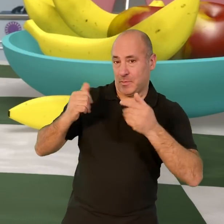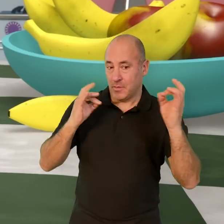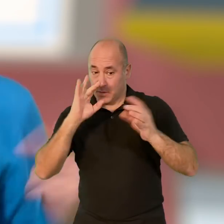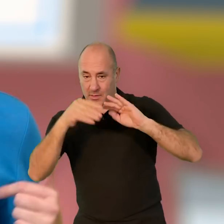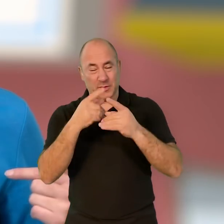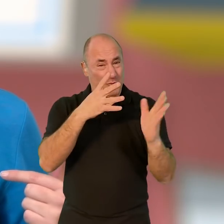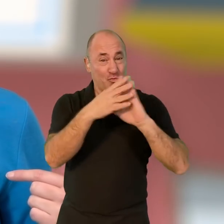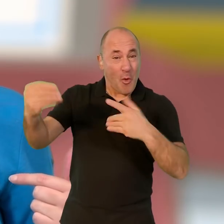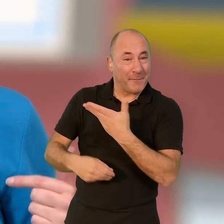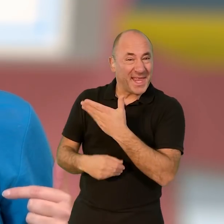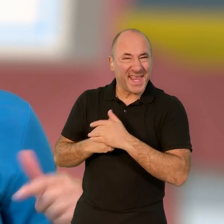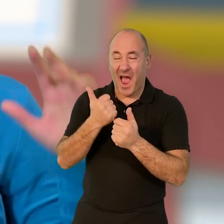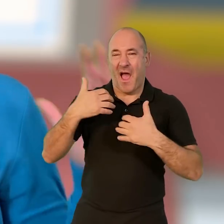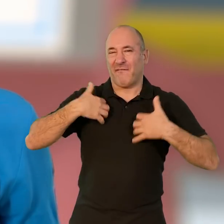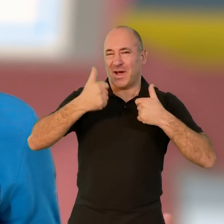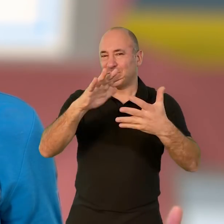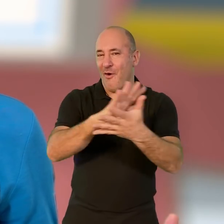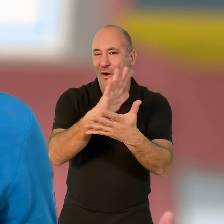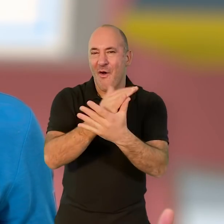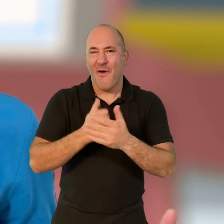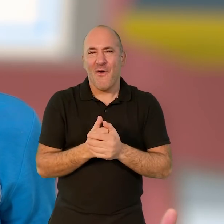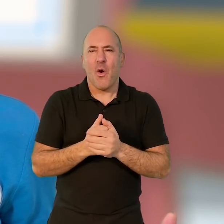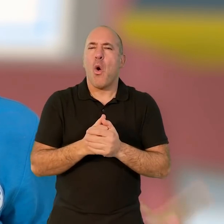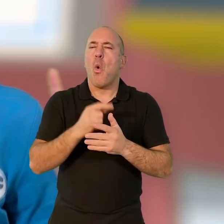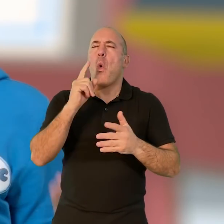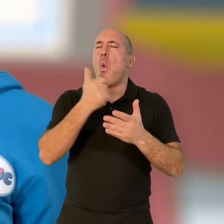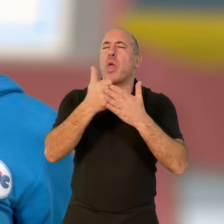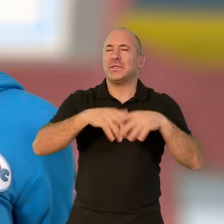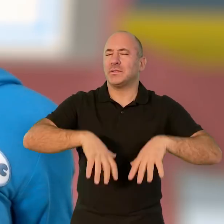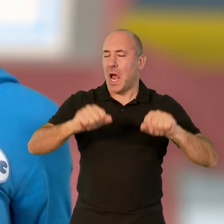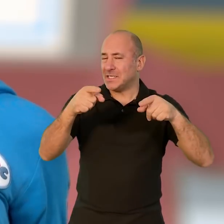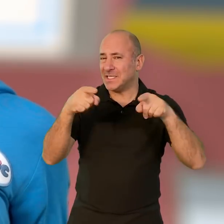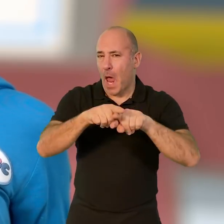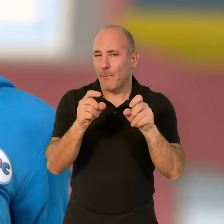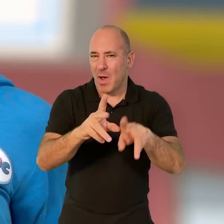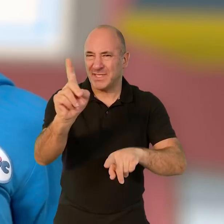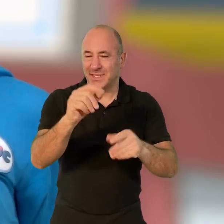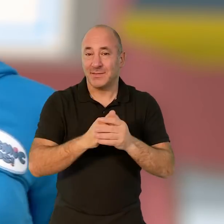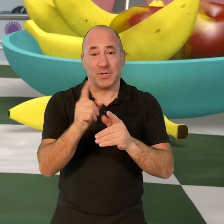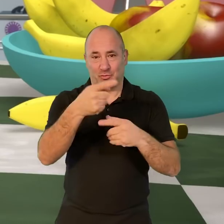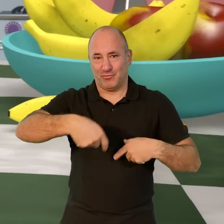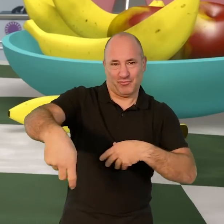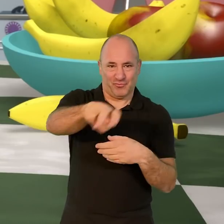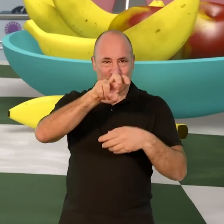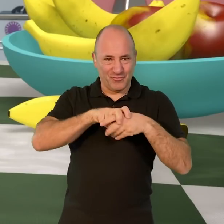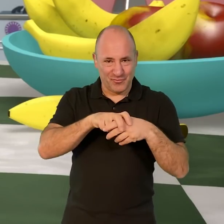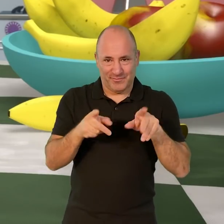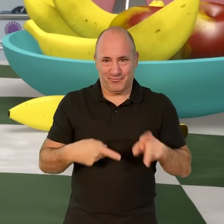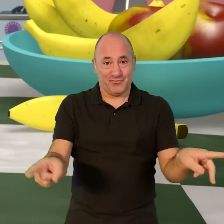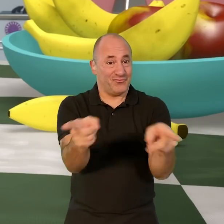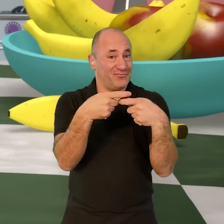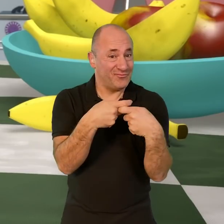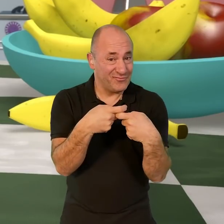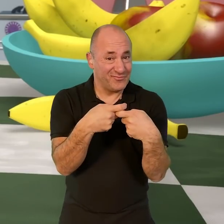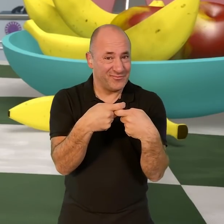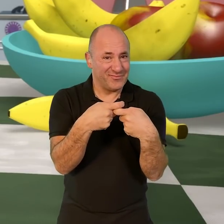easy. Just copy the moves I do and enjoy the adventure. Now we always start in the same way, and that's by sitting on our